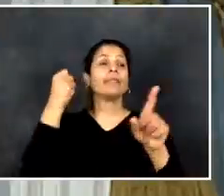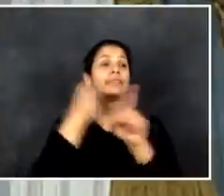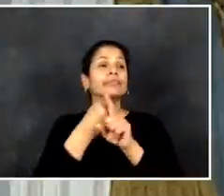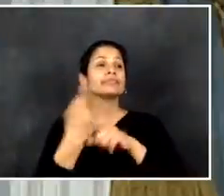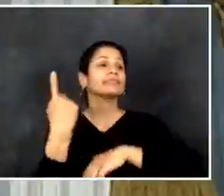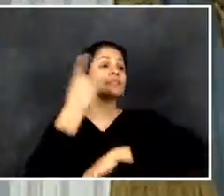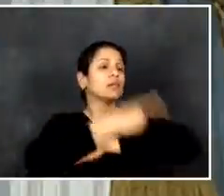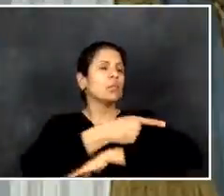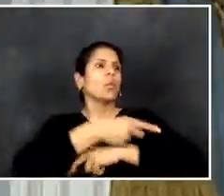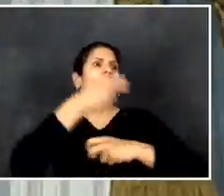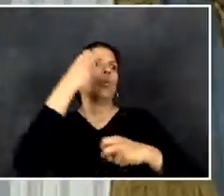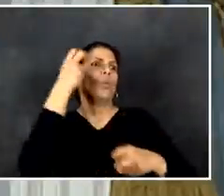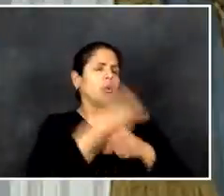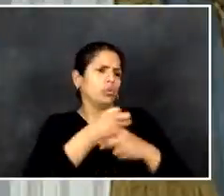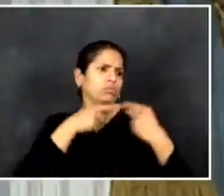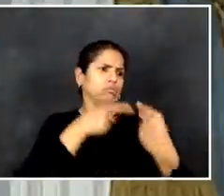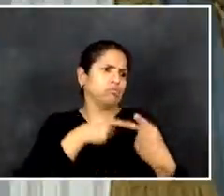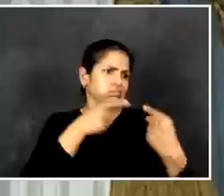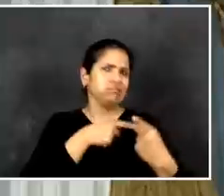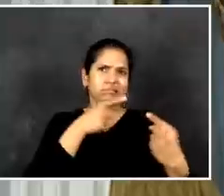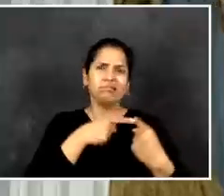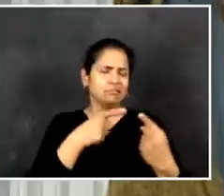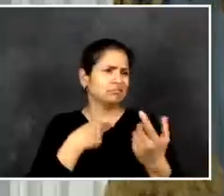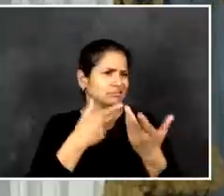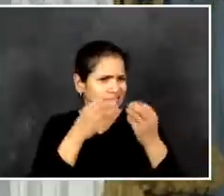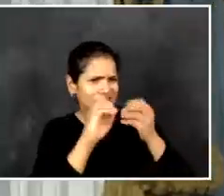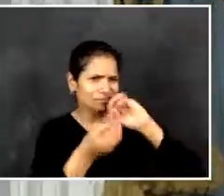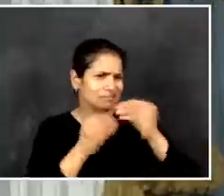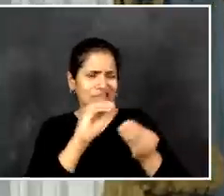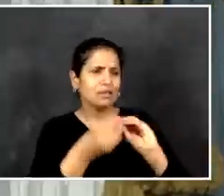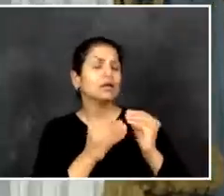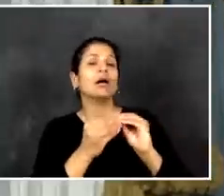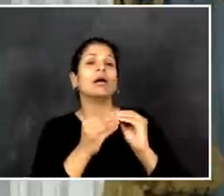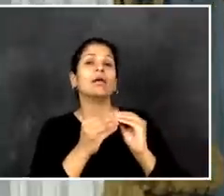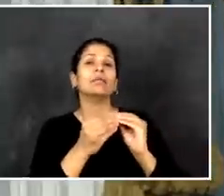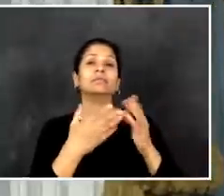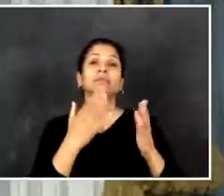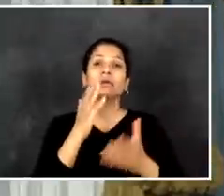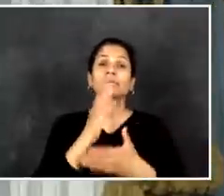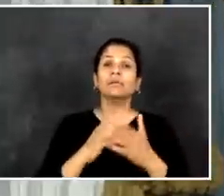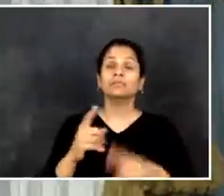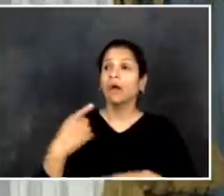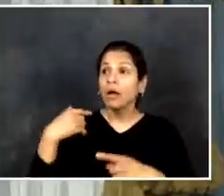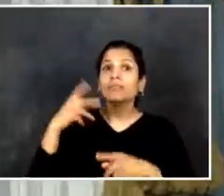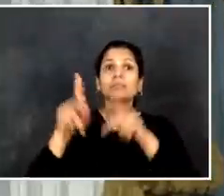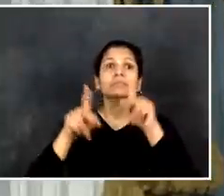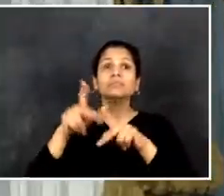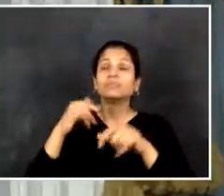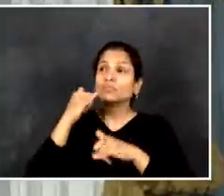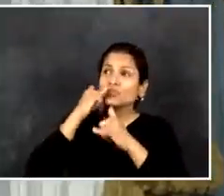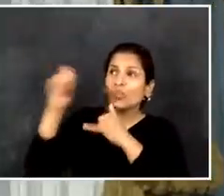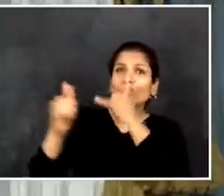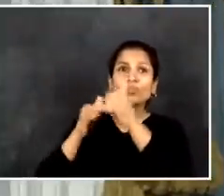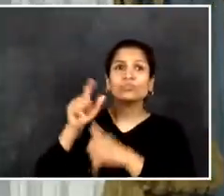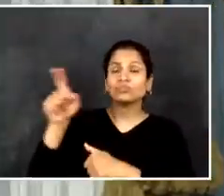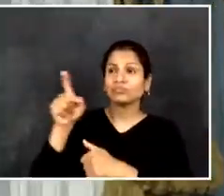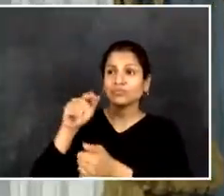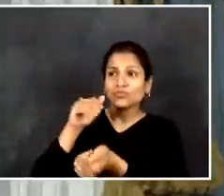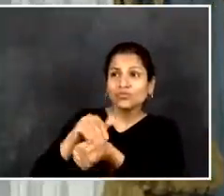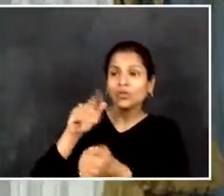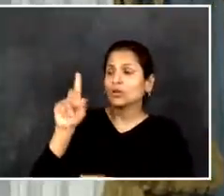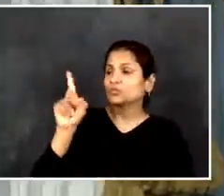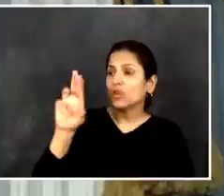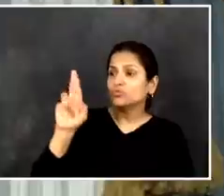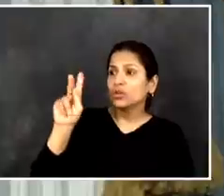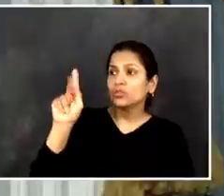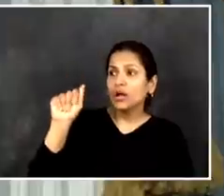at the health and hospitals and say, how soon do we need these? Do we need these tomorrow? And he said, I have five more days. You have five more days. And then I would call